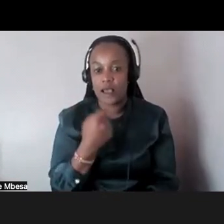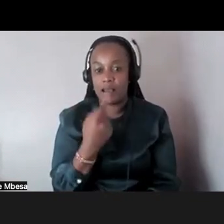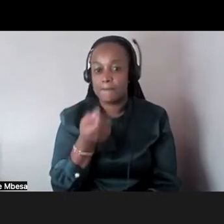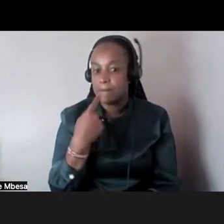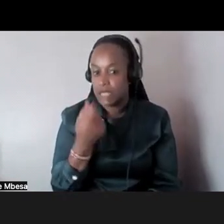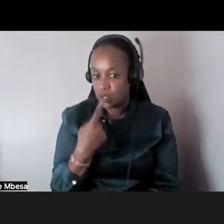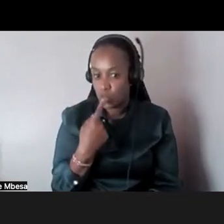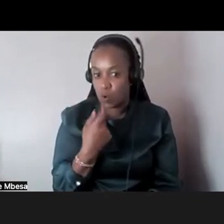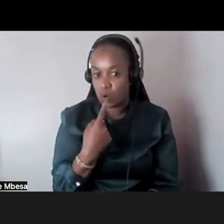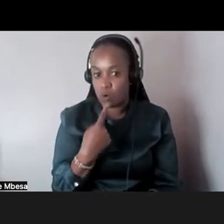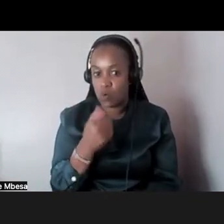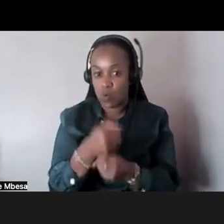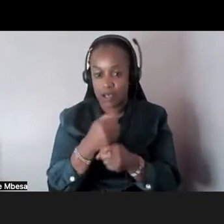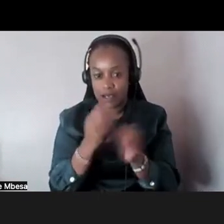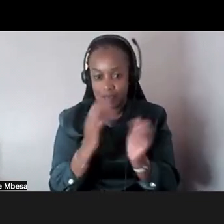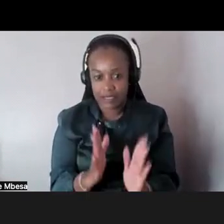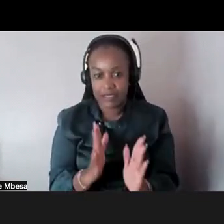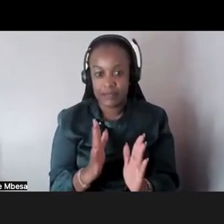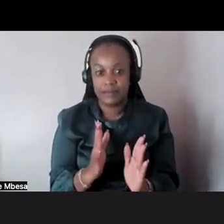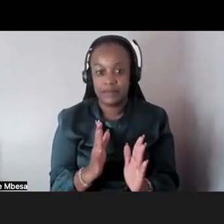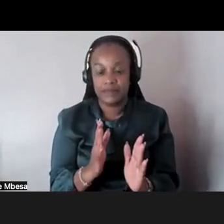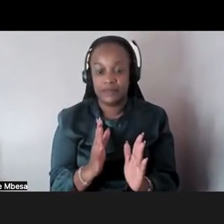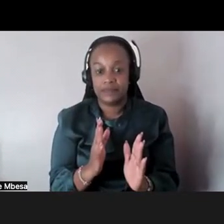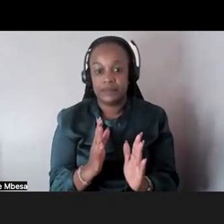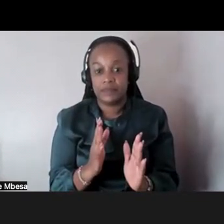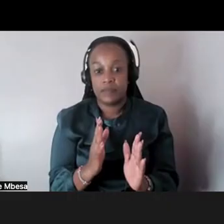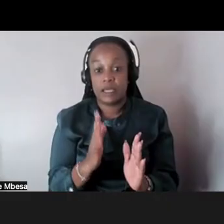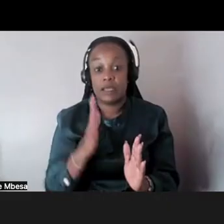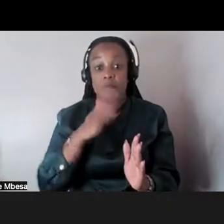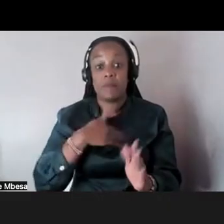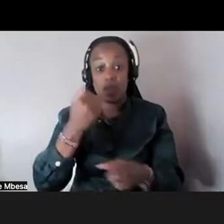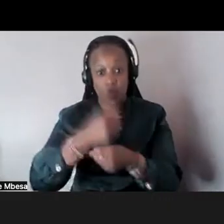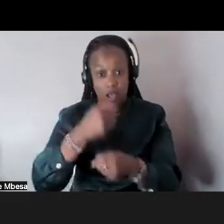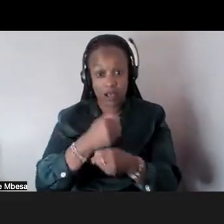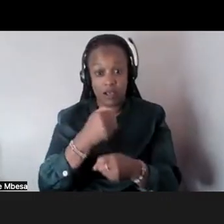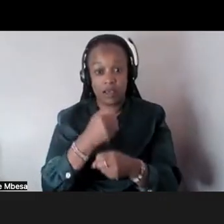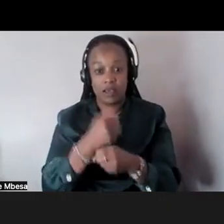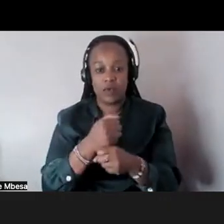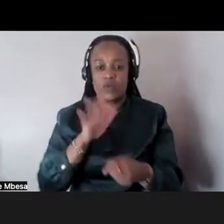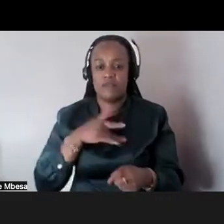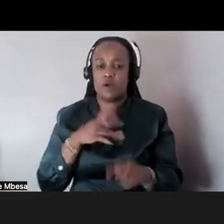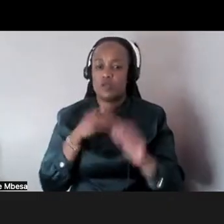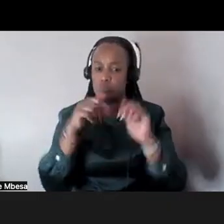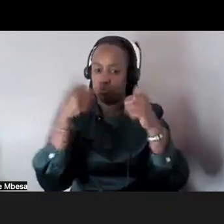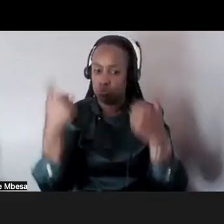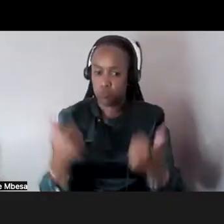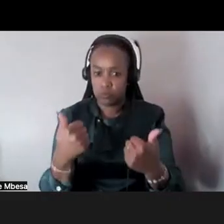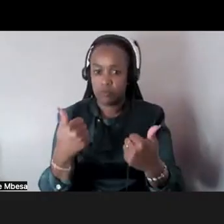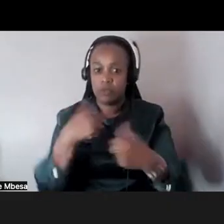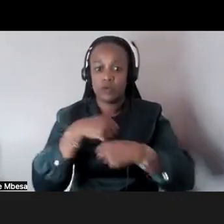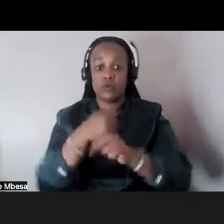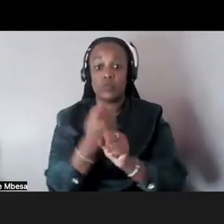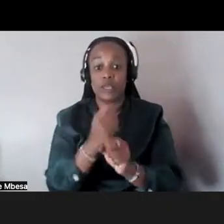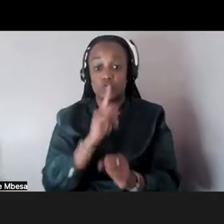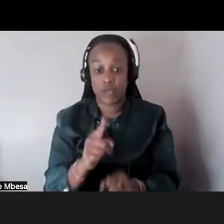and nursing. And in my work, we found it fit to make sure that the next